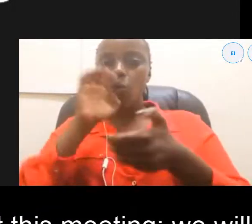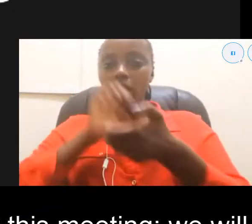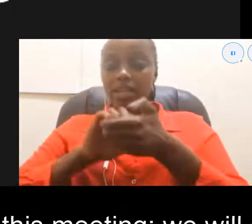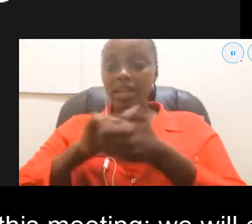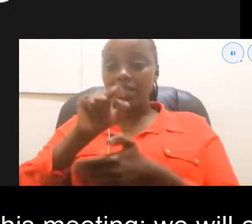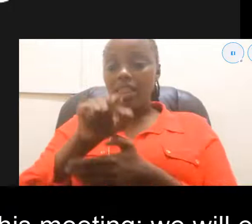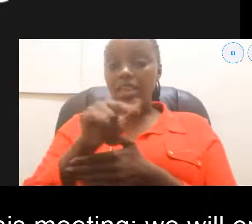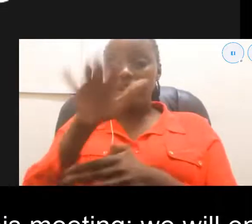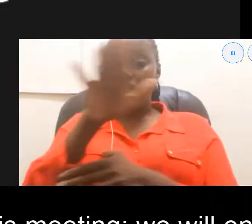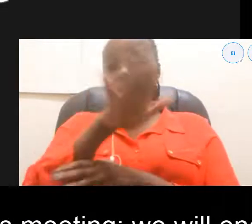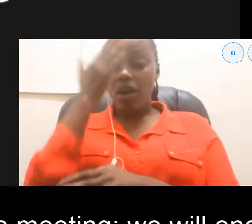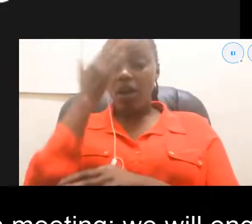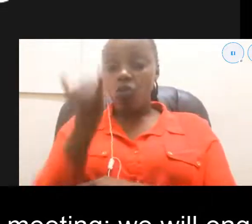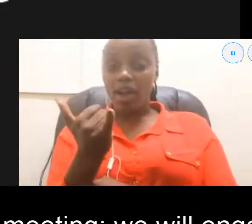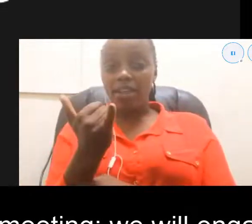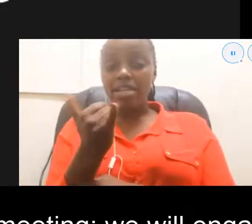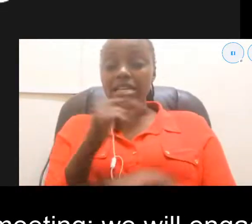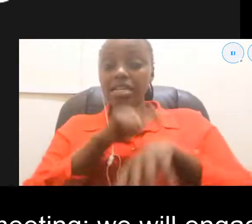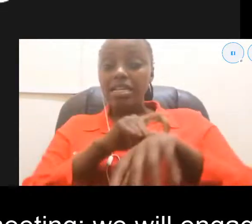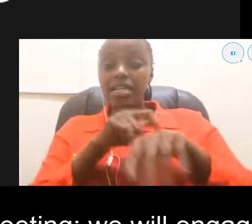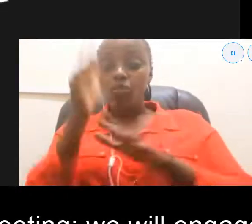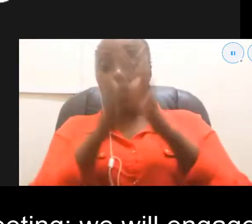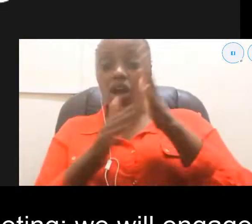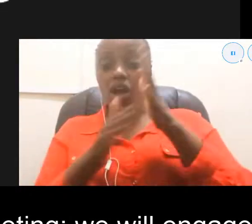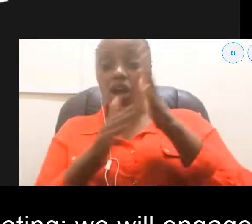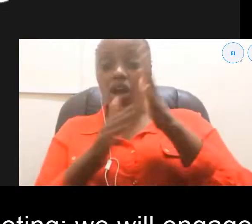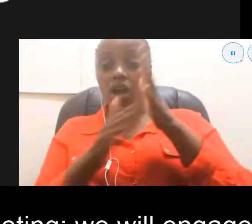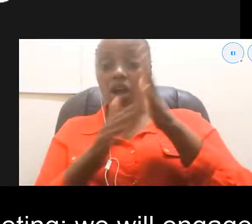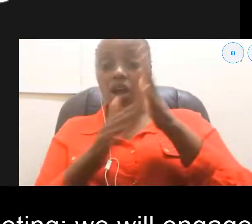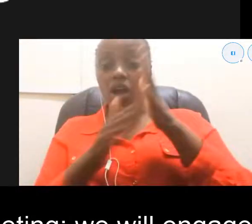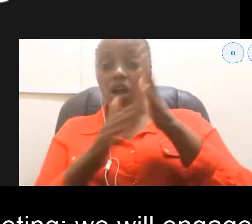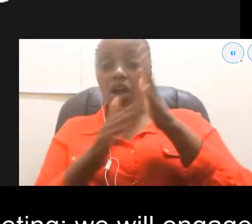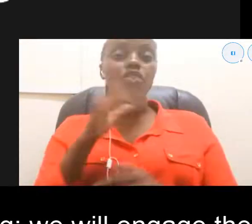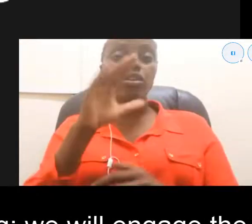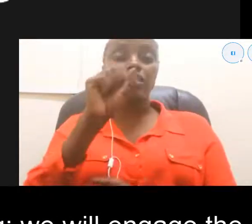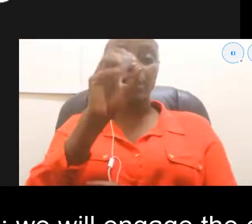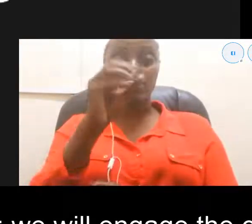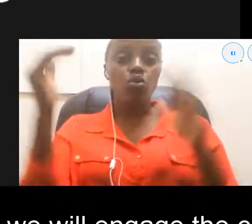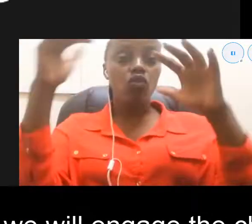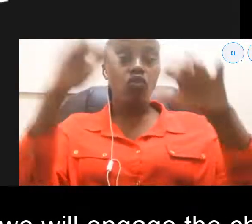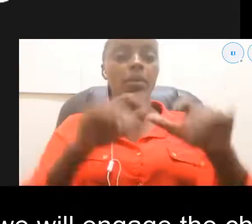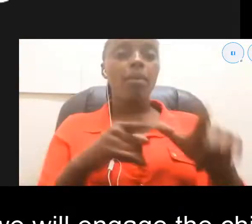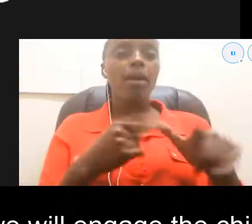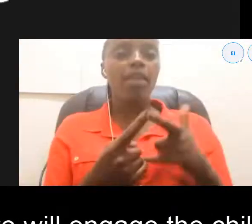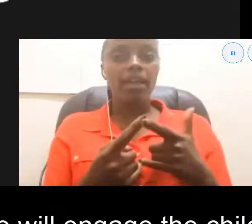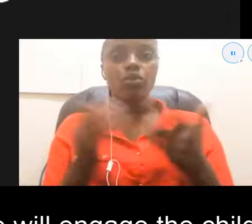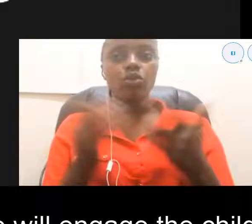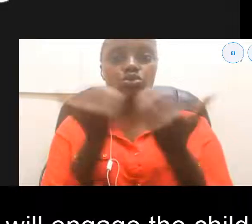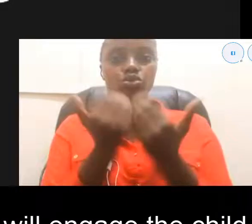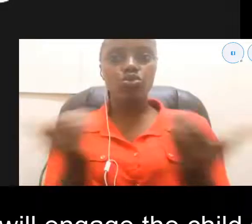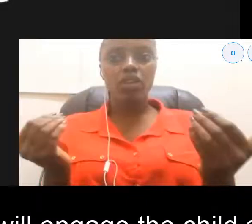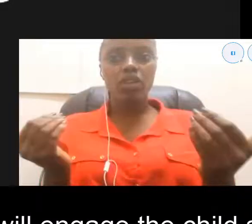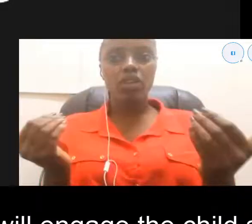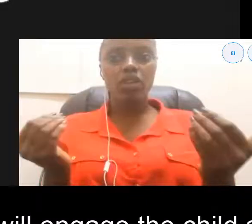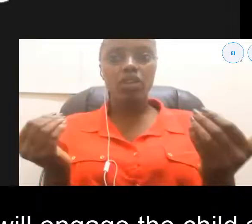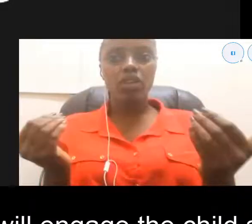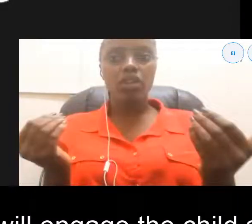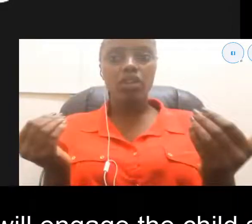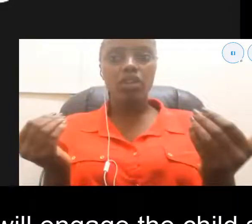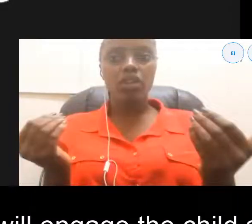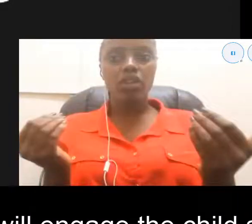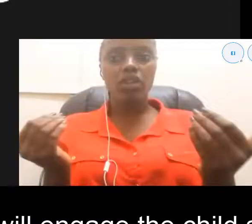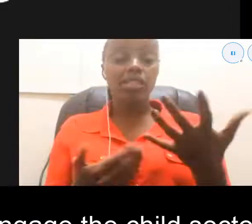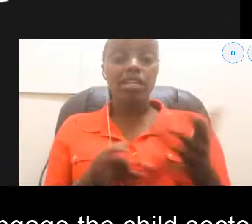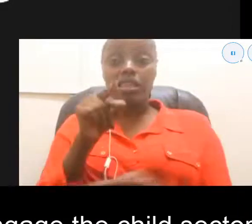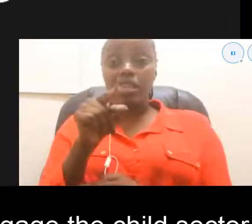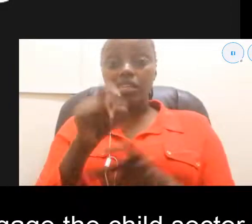and thereby, if we are on the organizing committee as a CSO forum on children, it means that even there will be